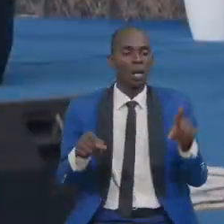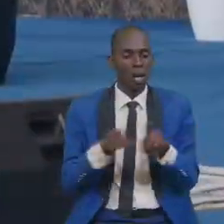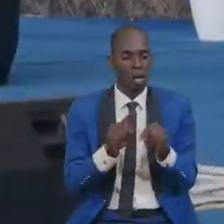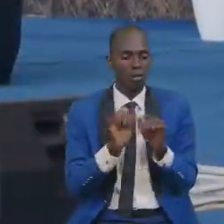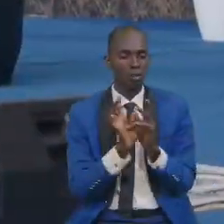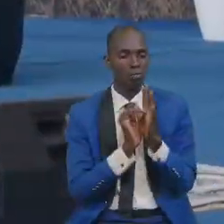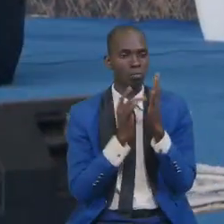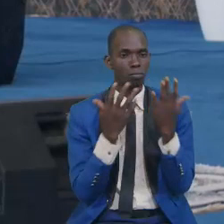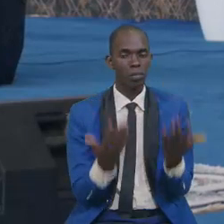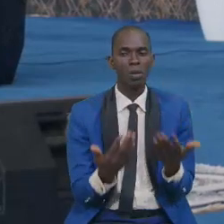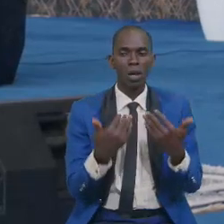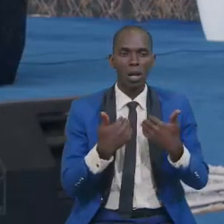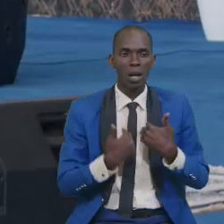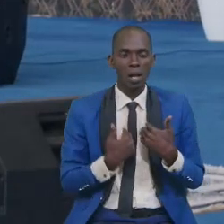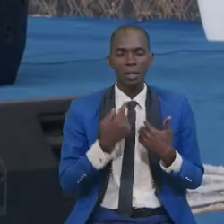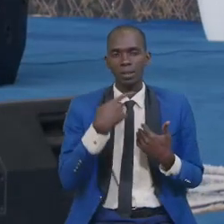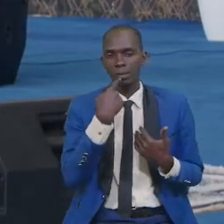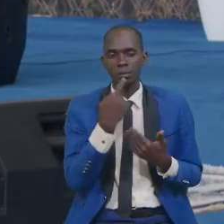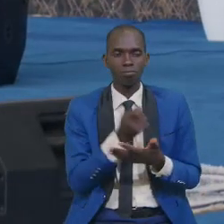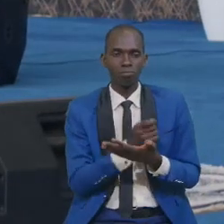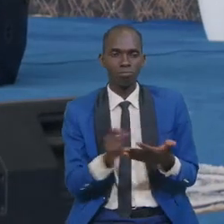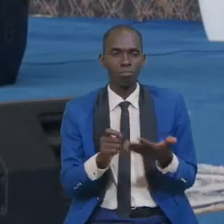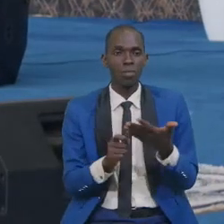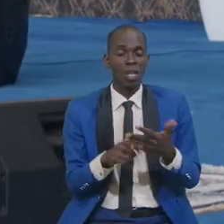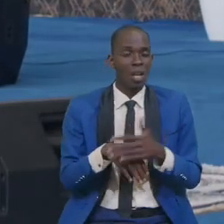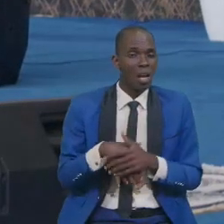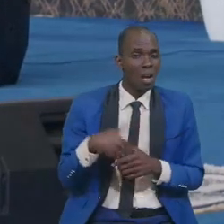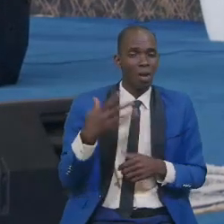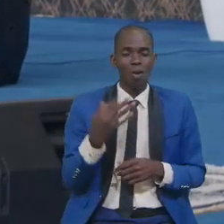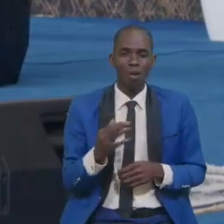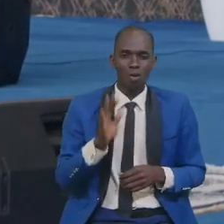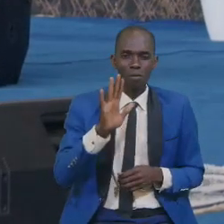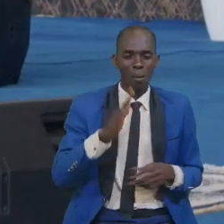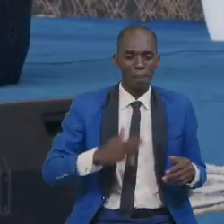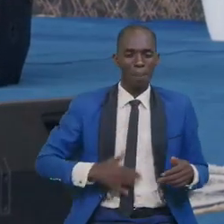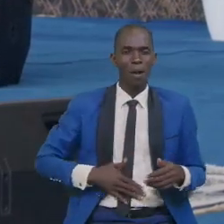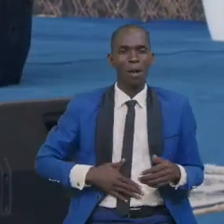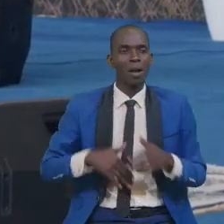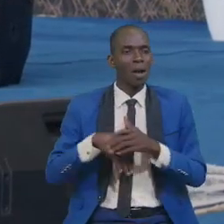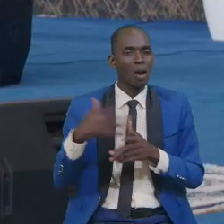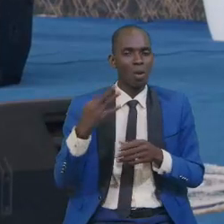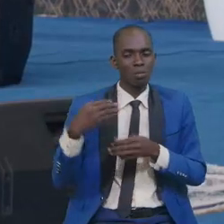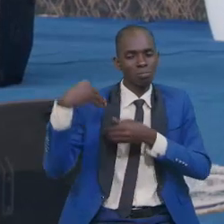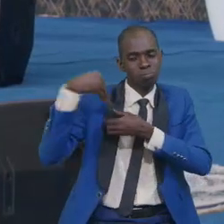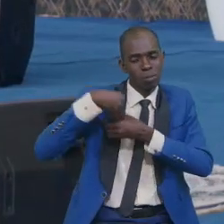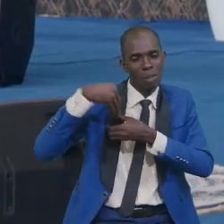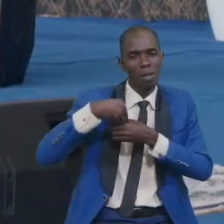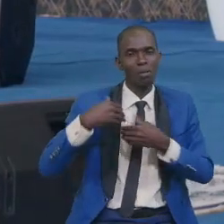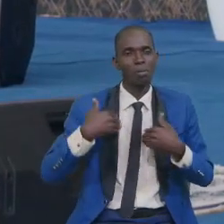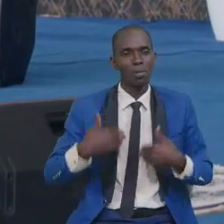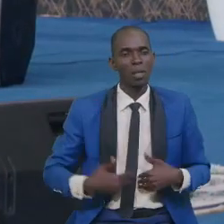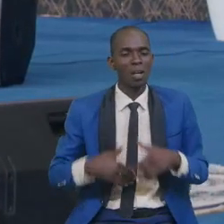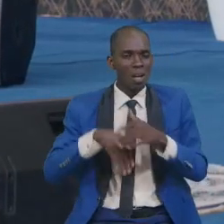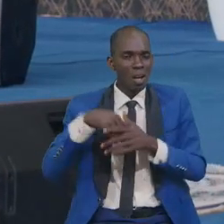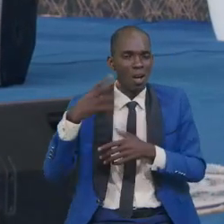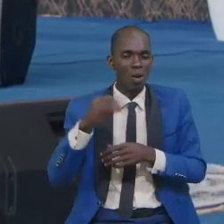I said out of his belly out of his innermost being out of his